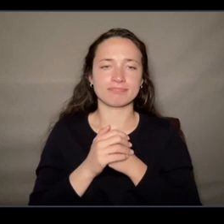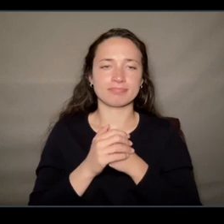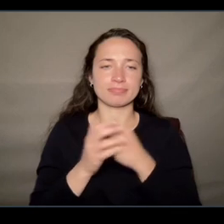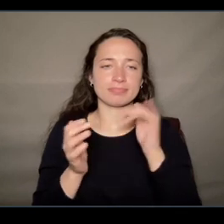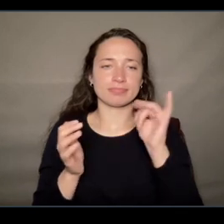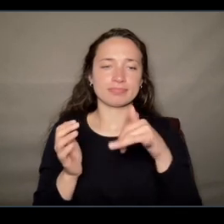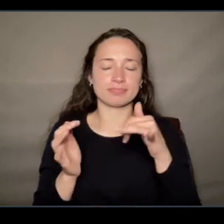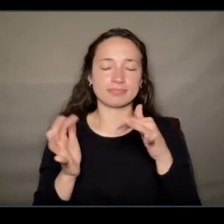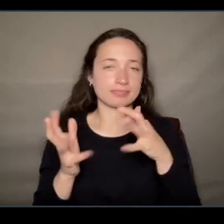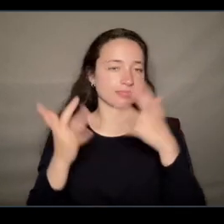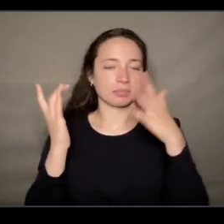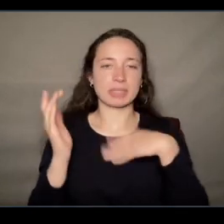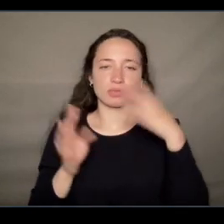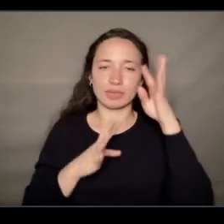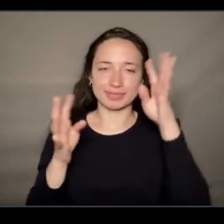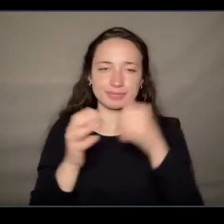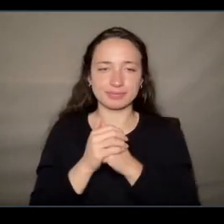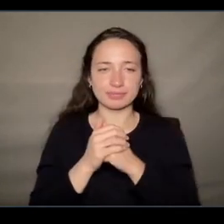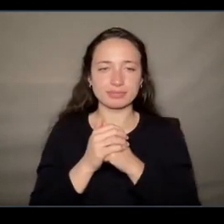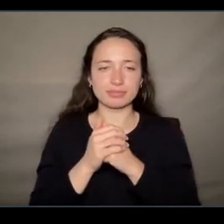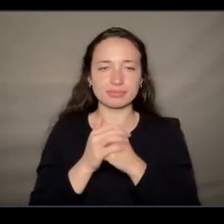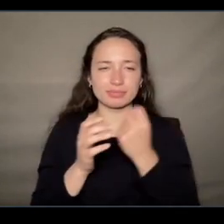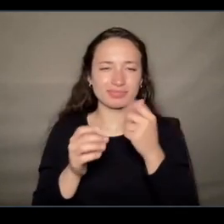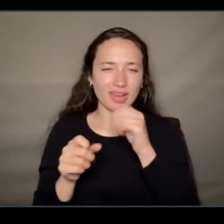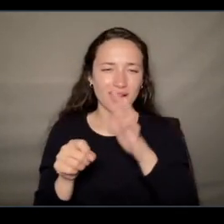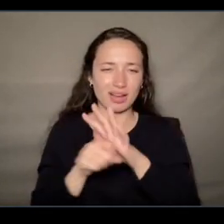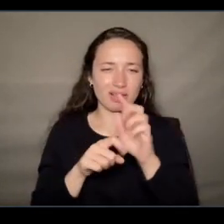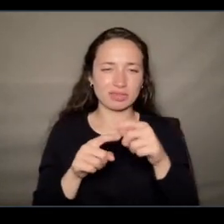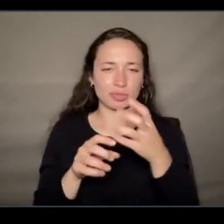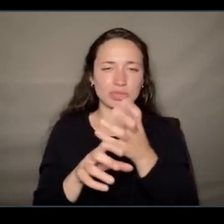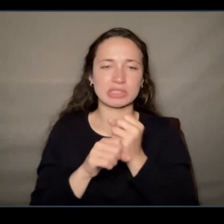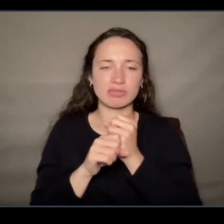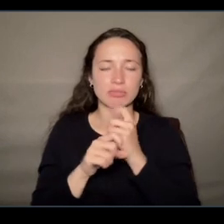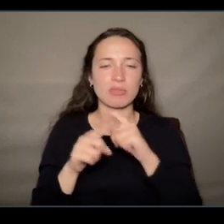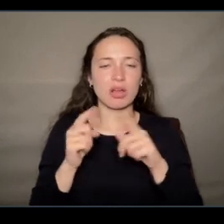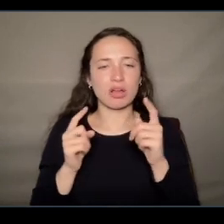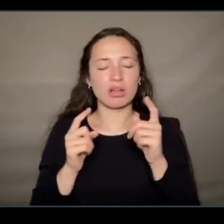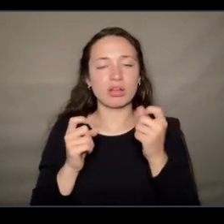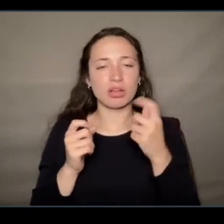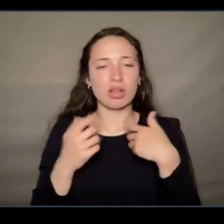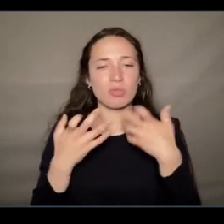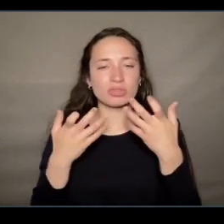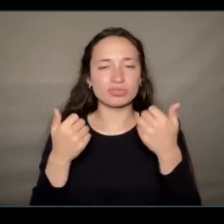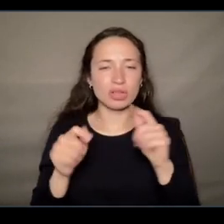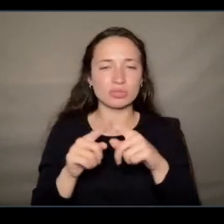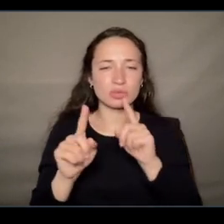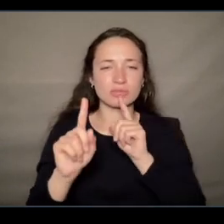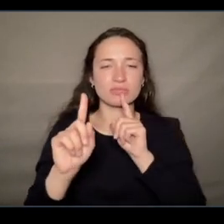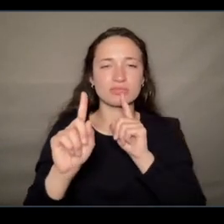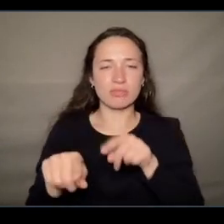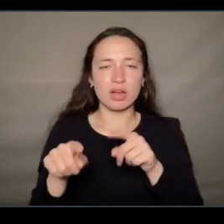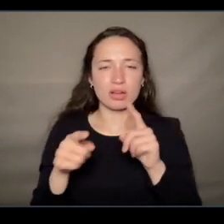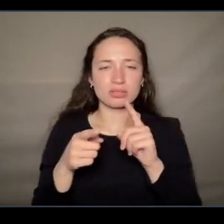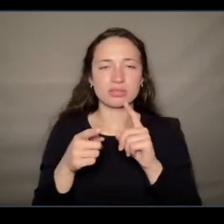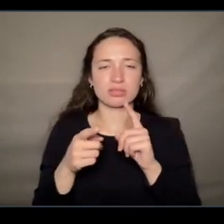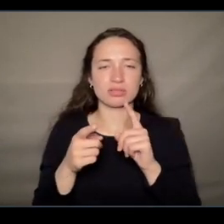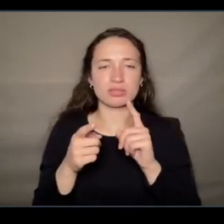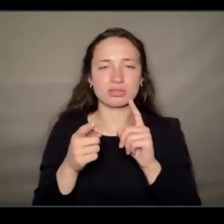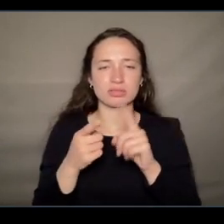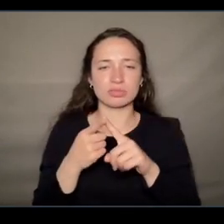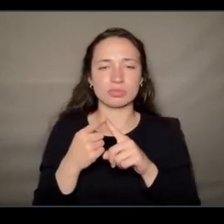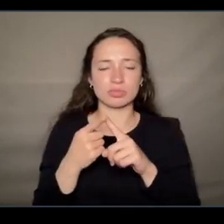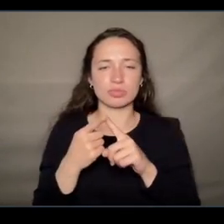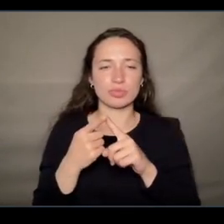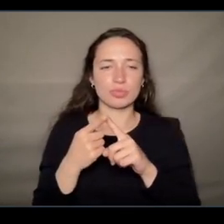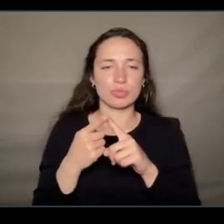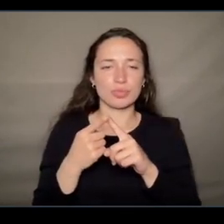that stirs my creativity, that it's not enough to just receive, but I want somehow